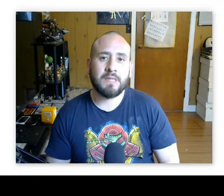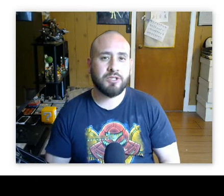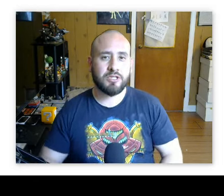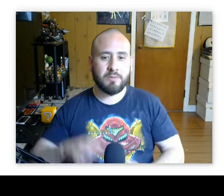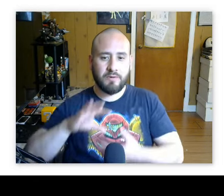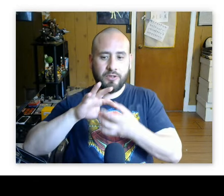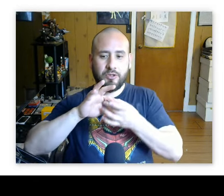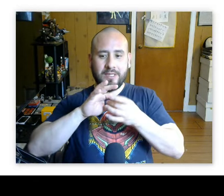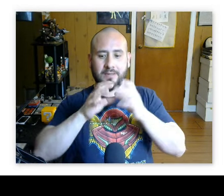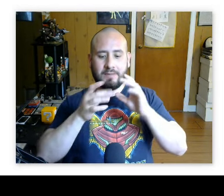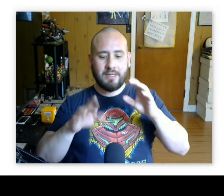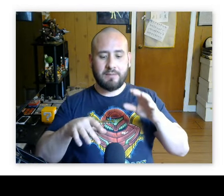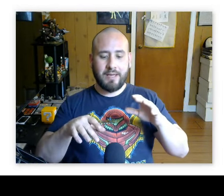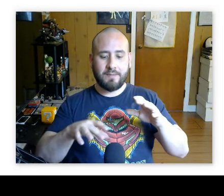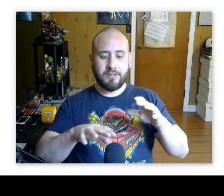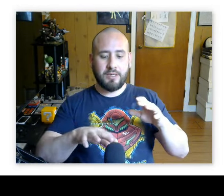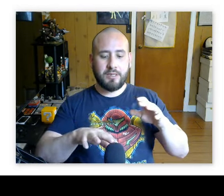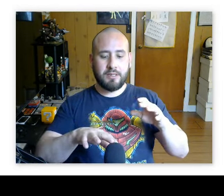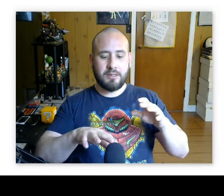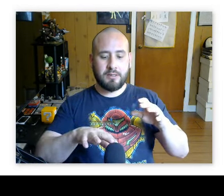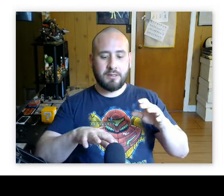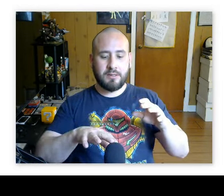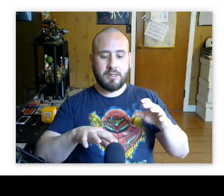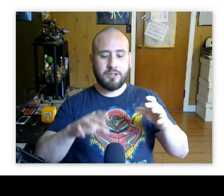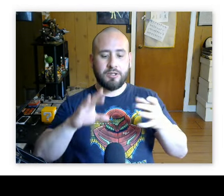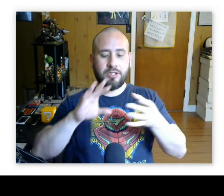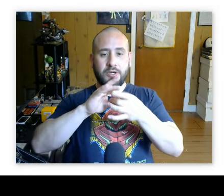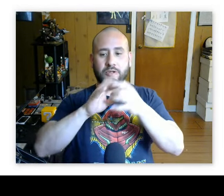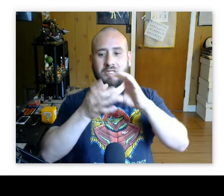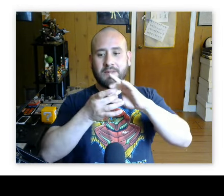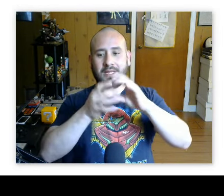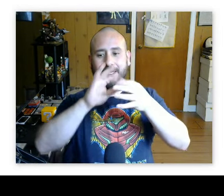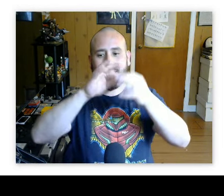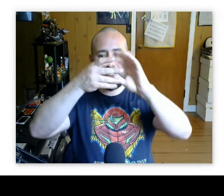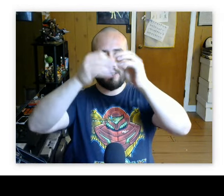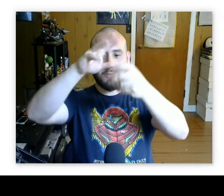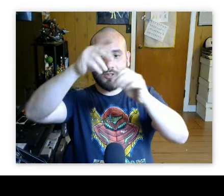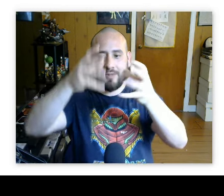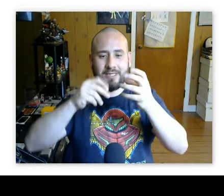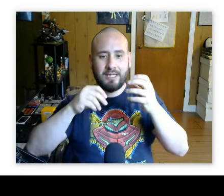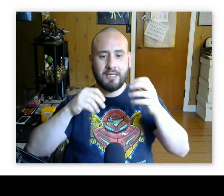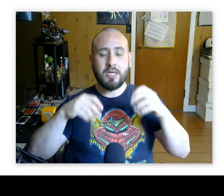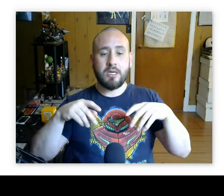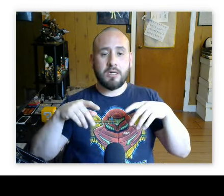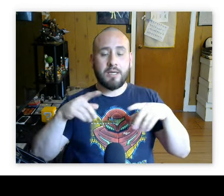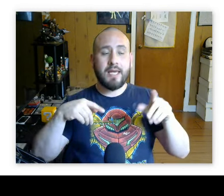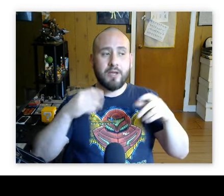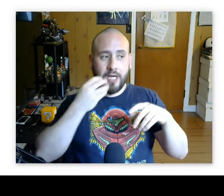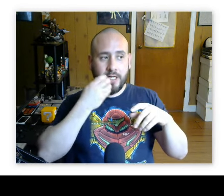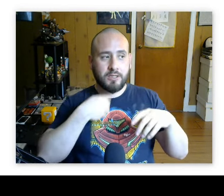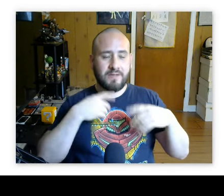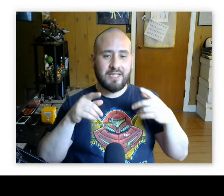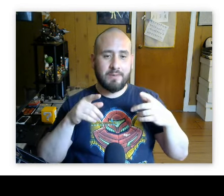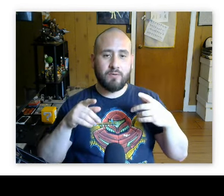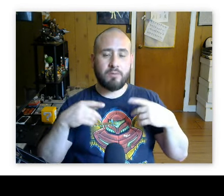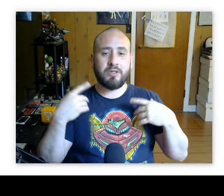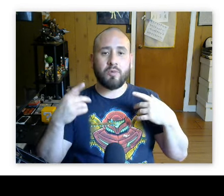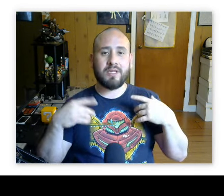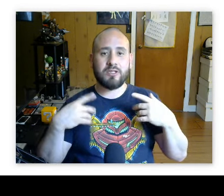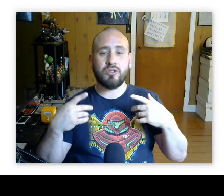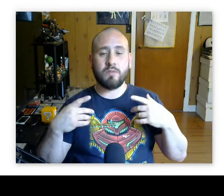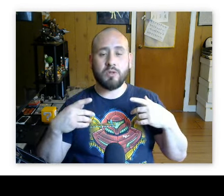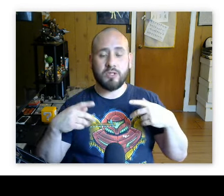I'm sure some of you are doing something. I hit the mic. I'm sorry. I'm sure some of you are doing something like this, something with twisting. Yeah, you're kind of close. I've seen that before,